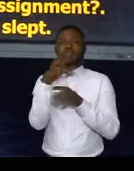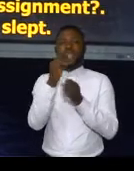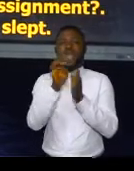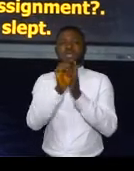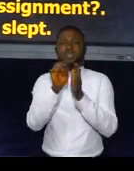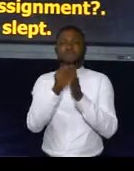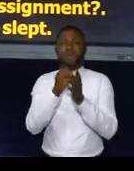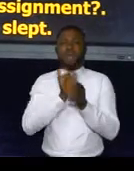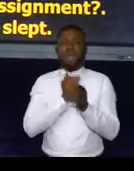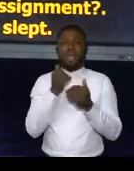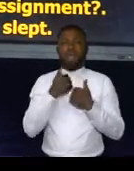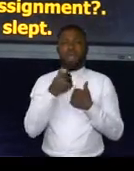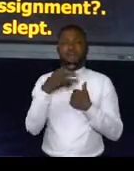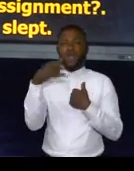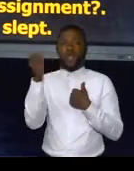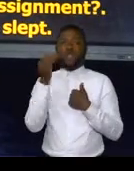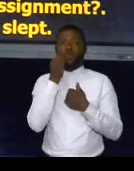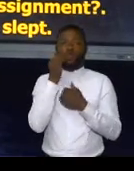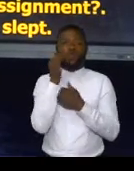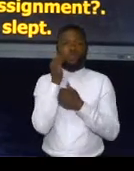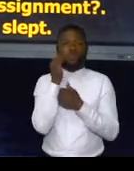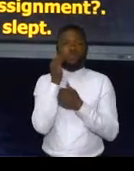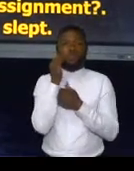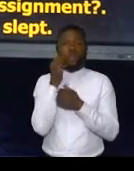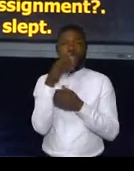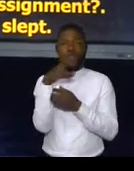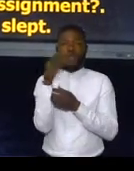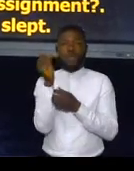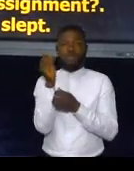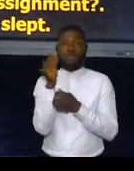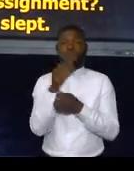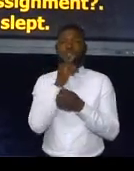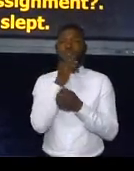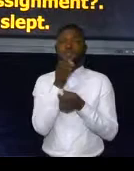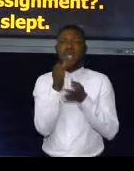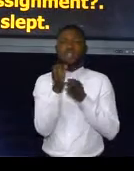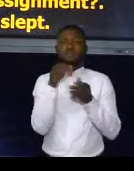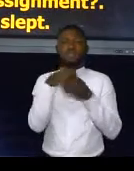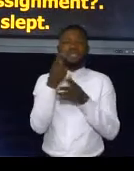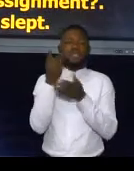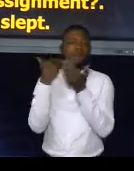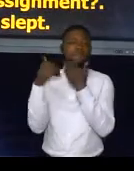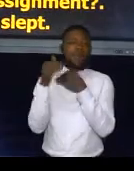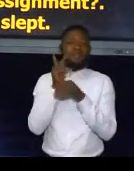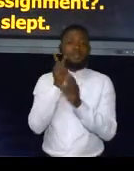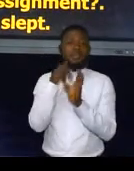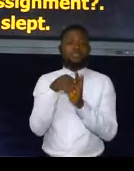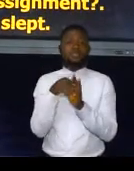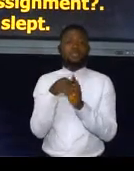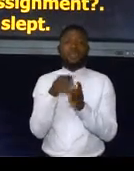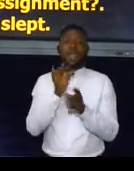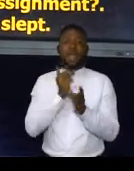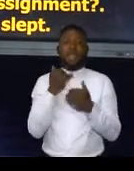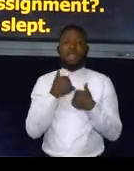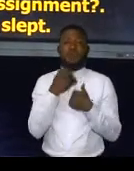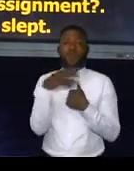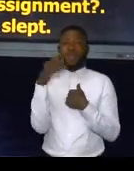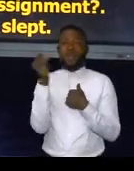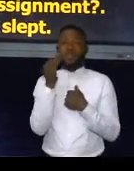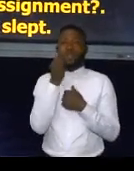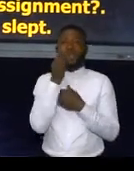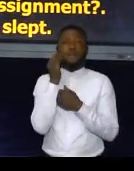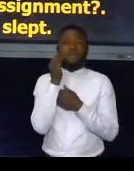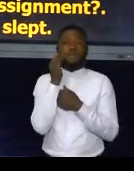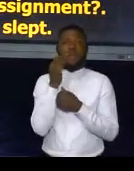at the examples. I have gone home. Gone is expressed in the past participle. I